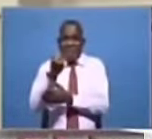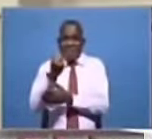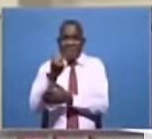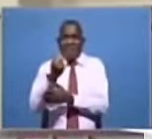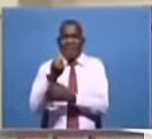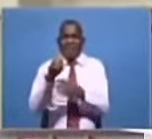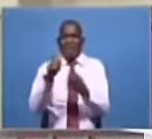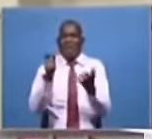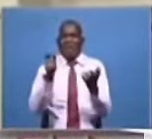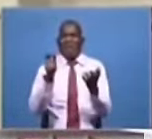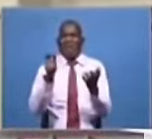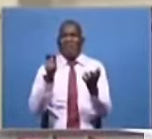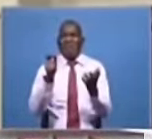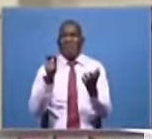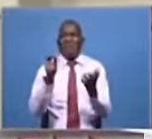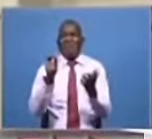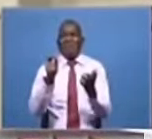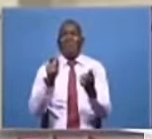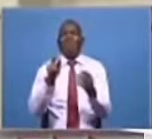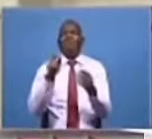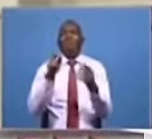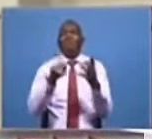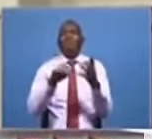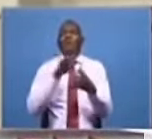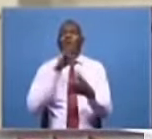subset. Yes, the petition is whole